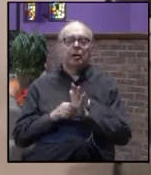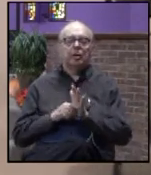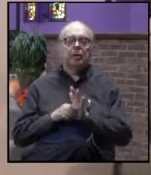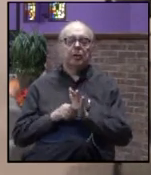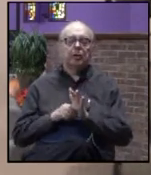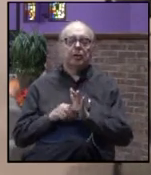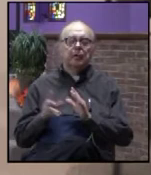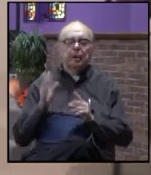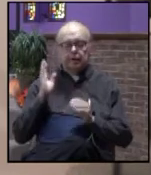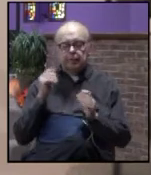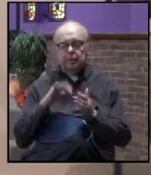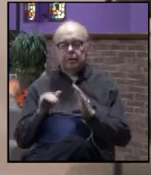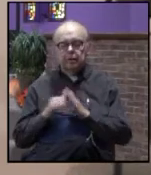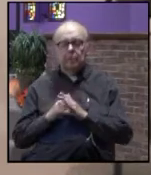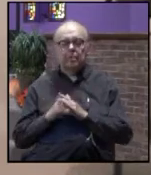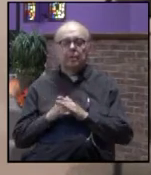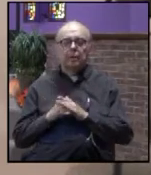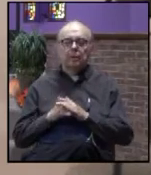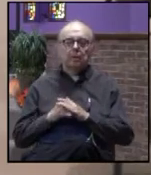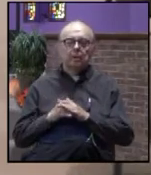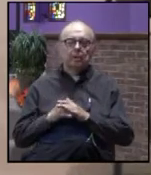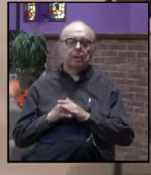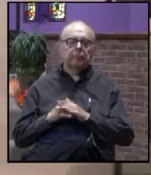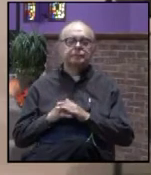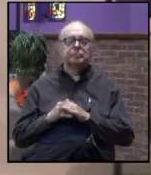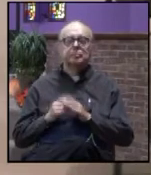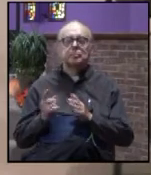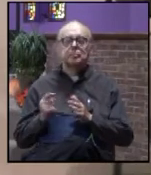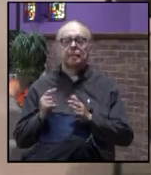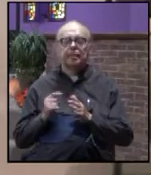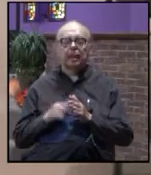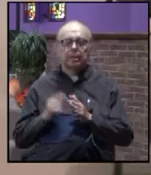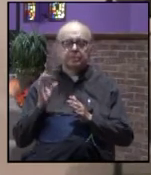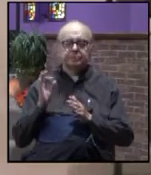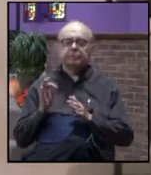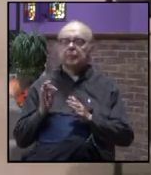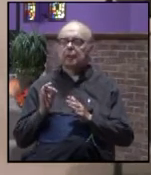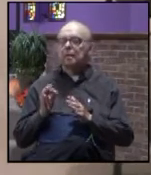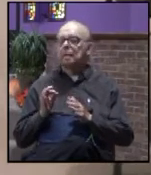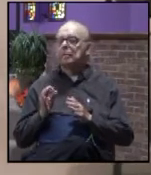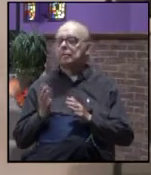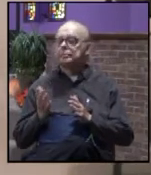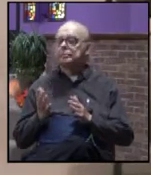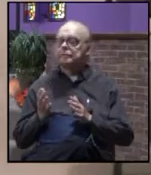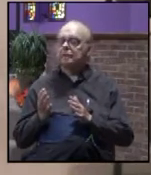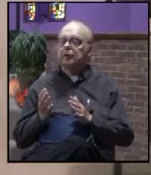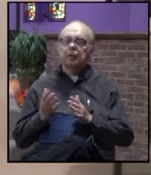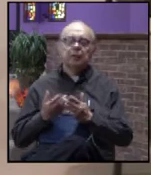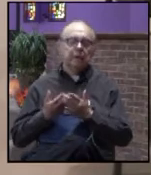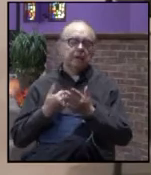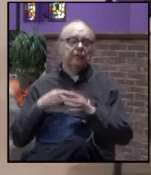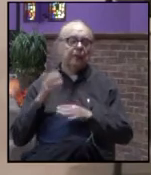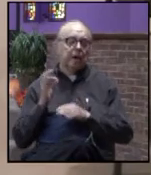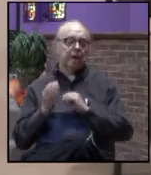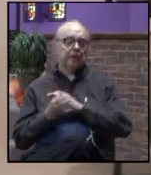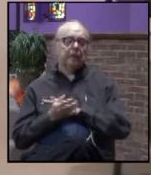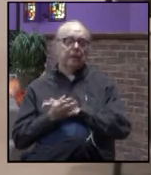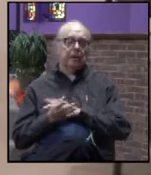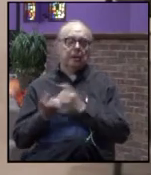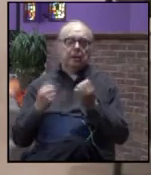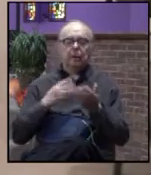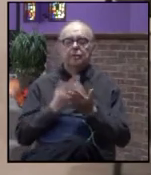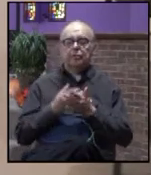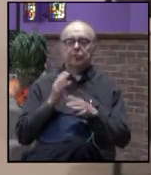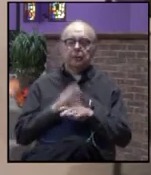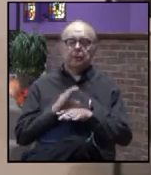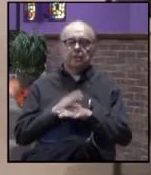of you to do. And you're going to have to get up. You're going to have to get up at 9 o'clock hopefully before 9 o'clock in order to get here by